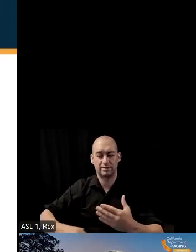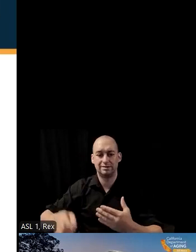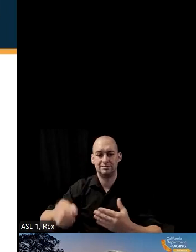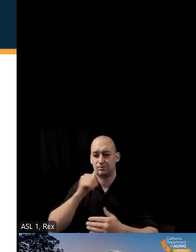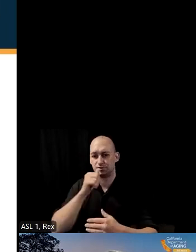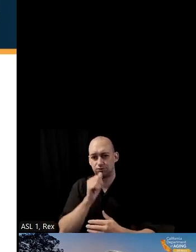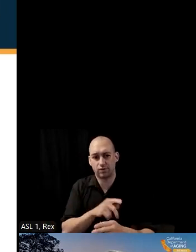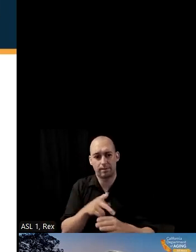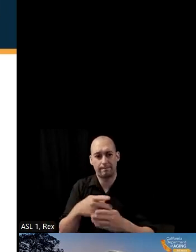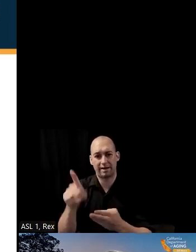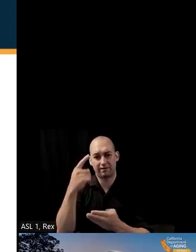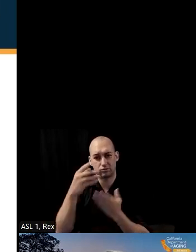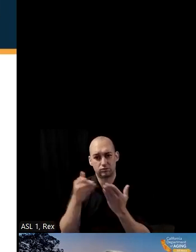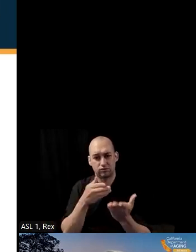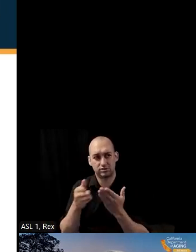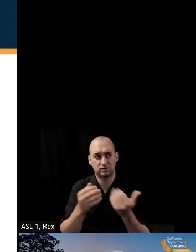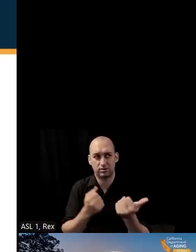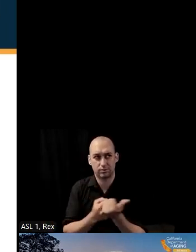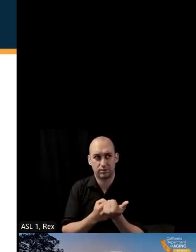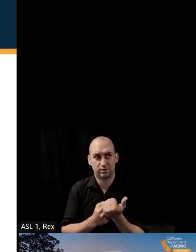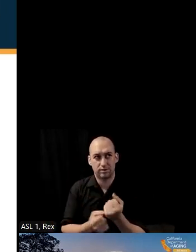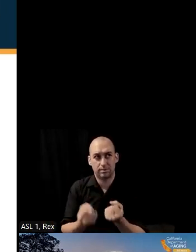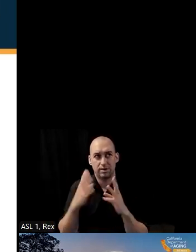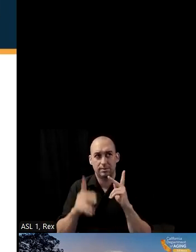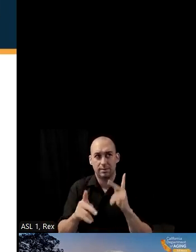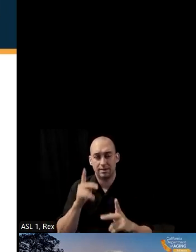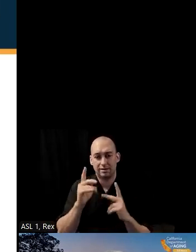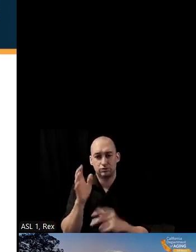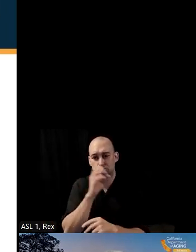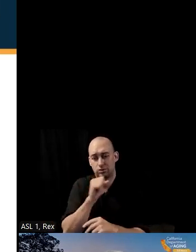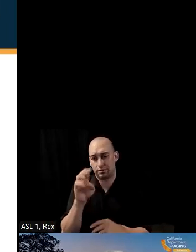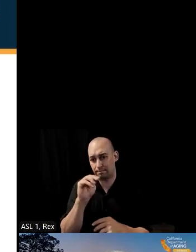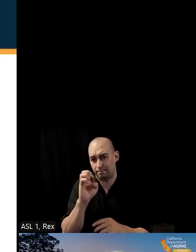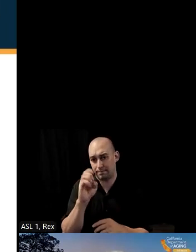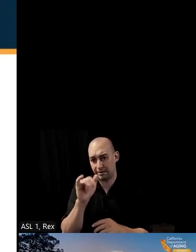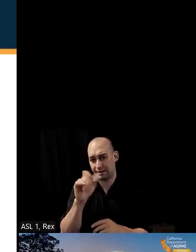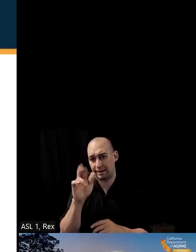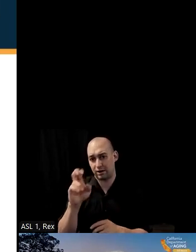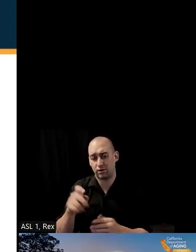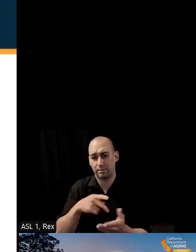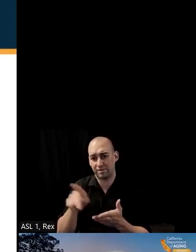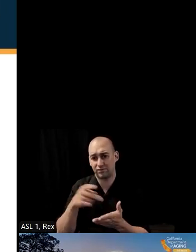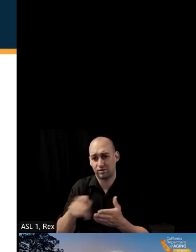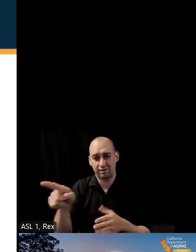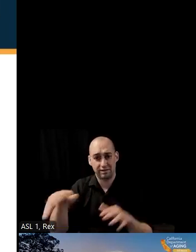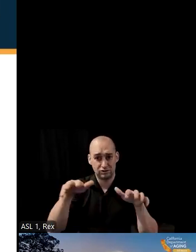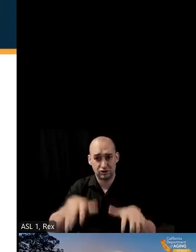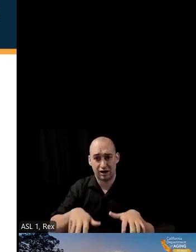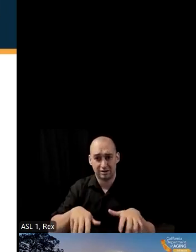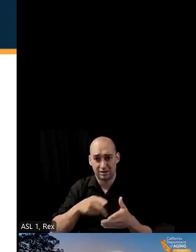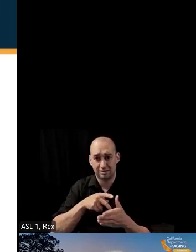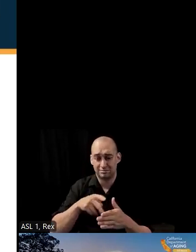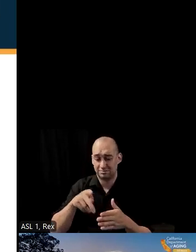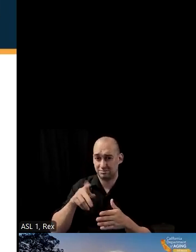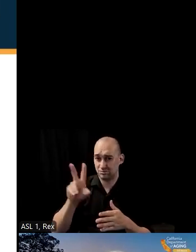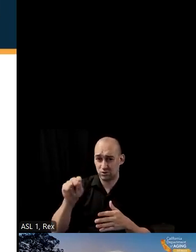for long-term services and supports. Many people assume Medicare is going to pay for it and then are shocked to find out that no, Medicare does not pay